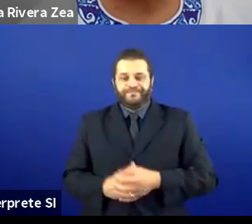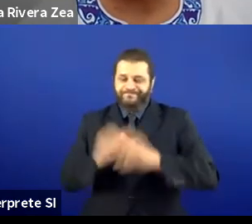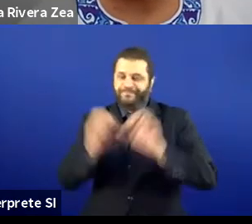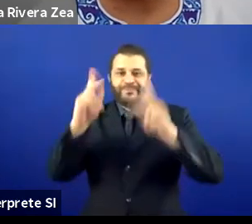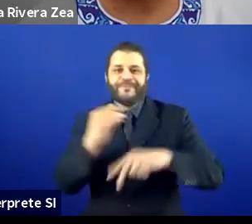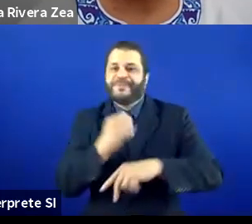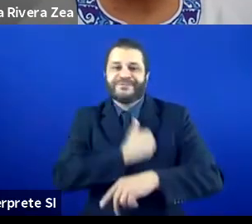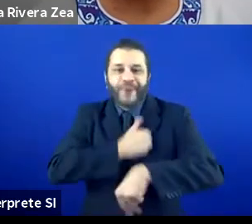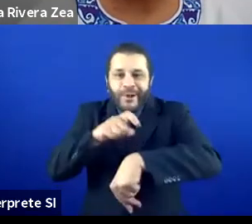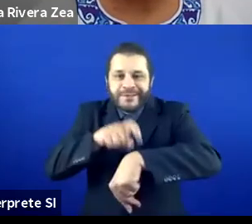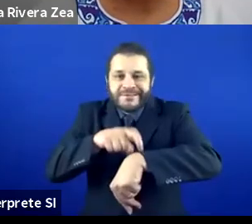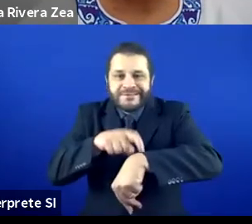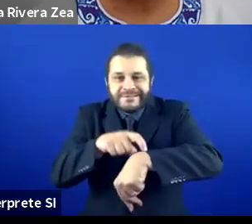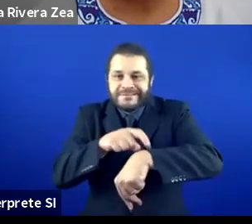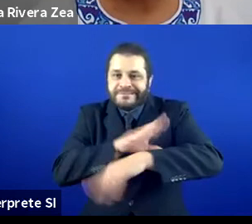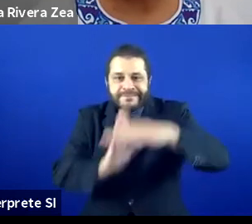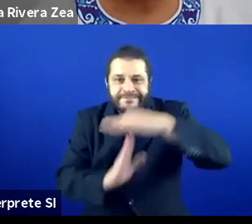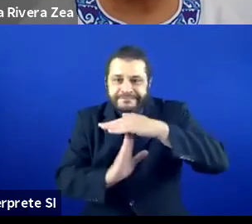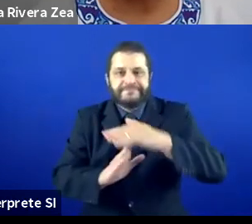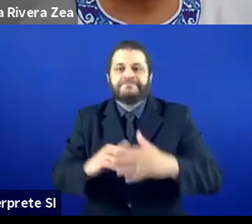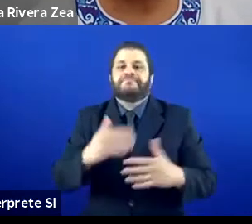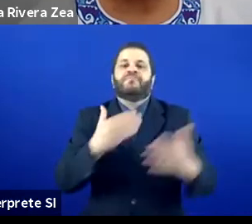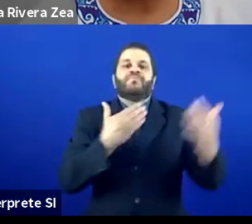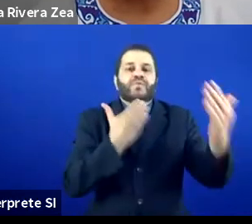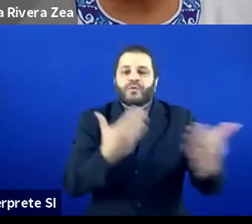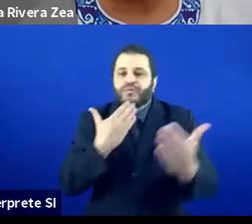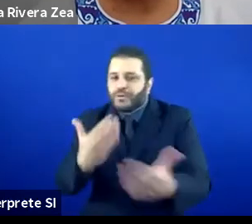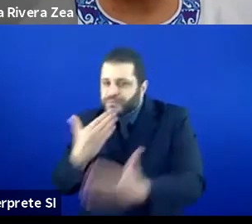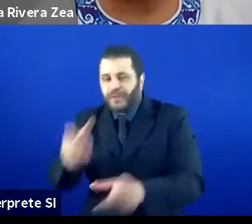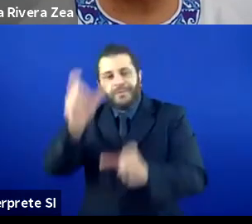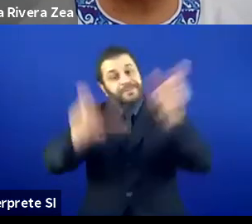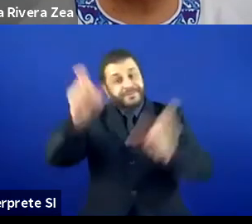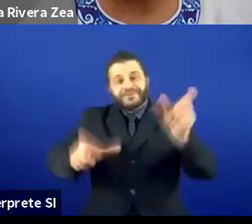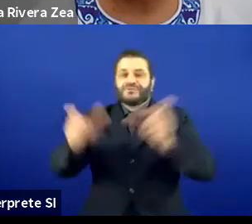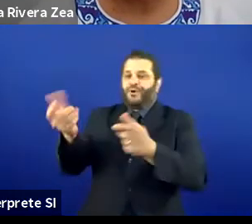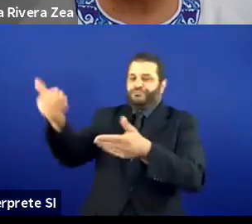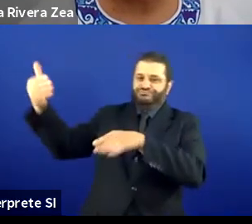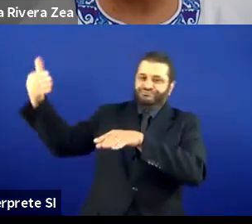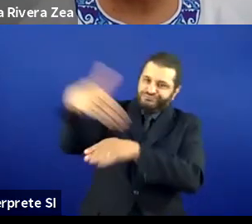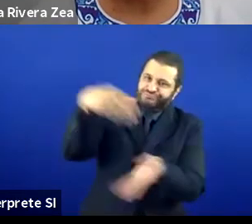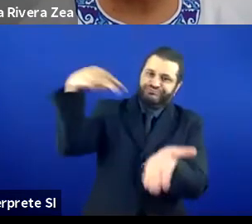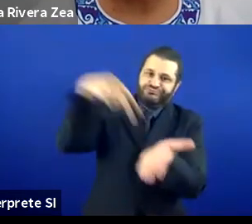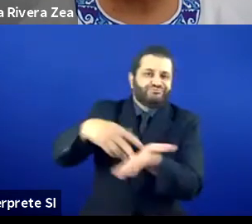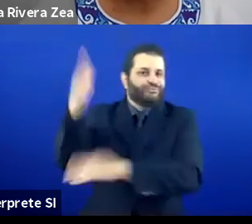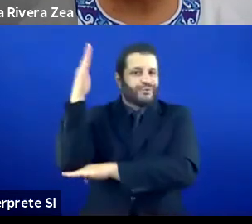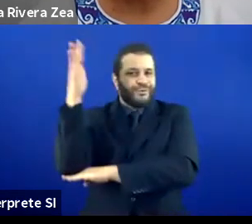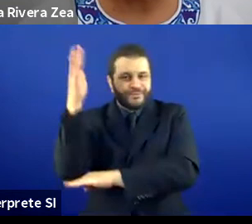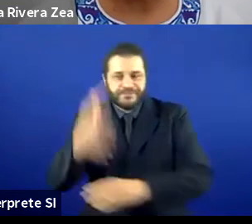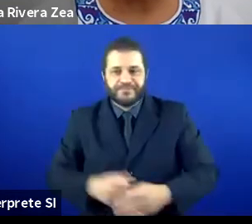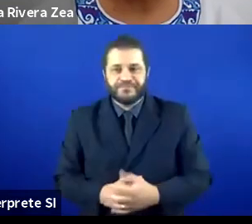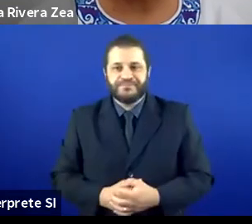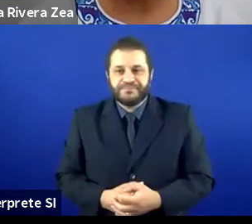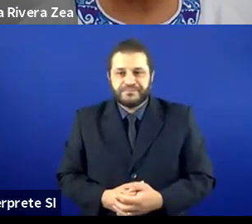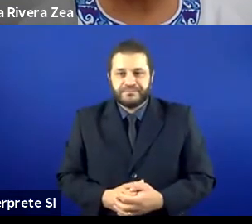panel. And thank you so much to all of the panelists for sharing your experiences and for your wisdom. One, feminist and women's rights